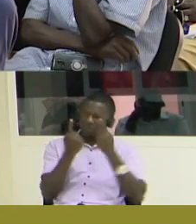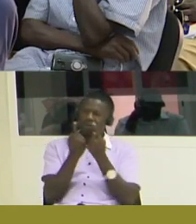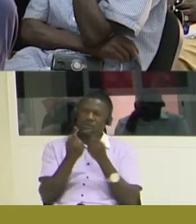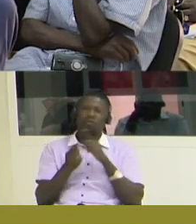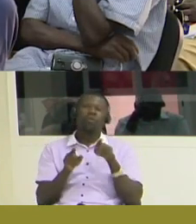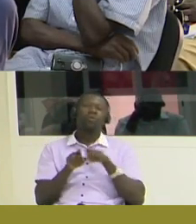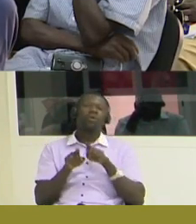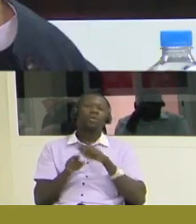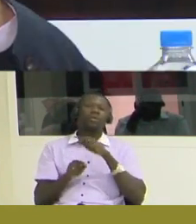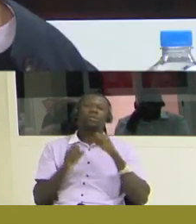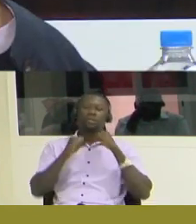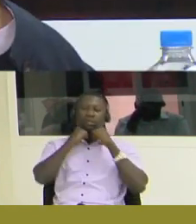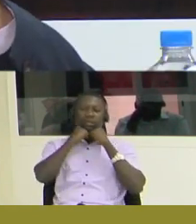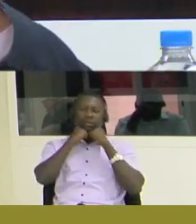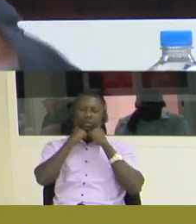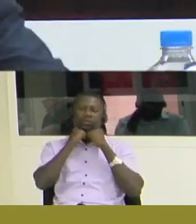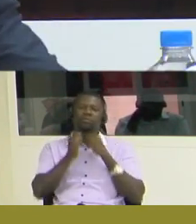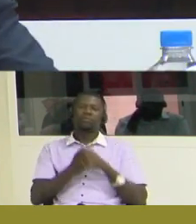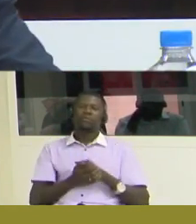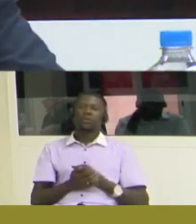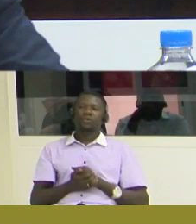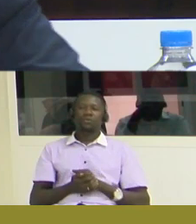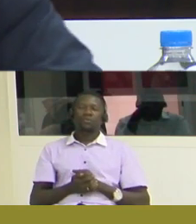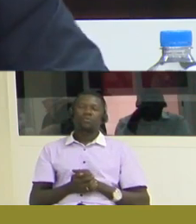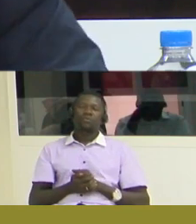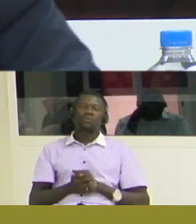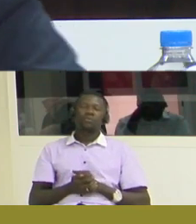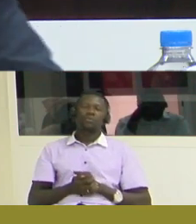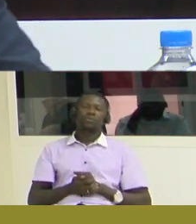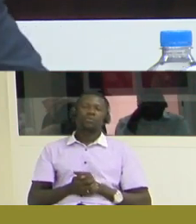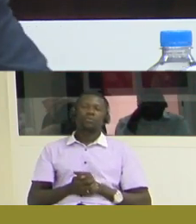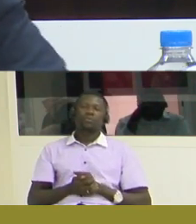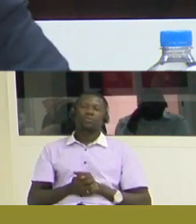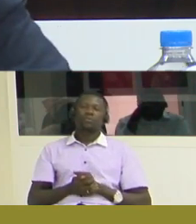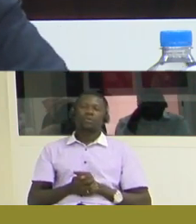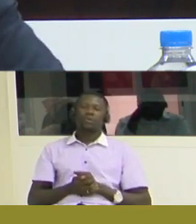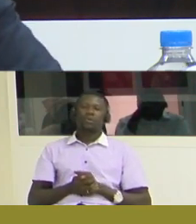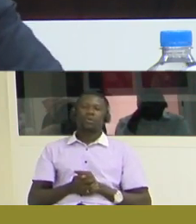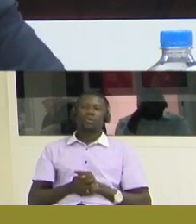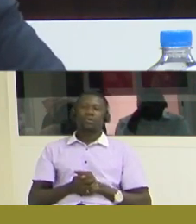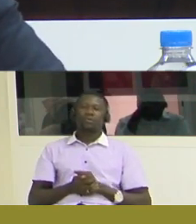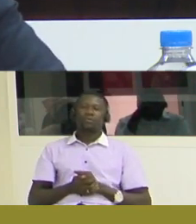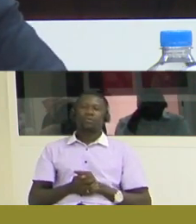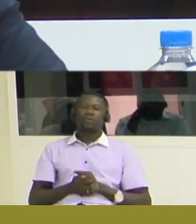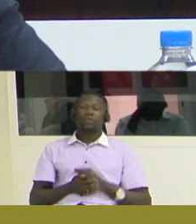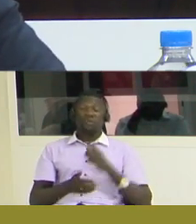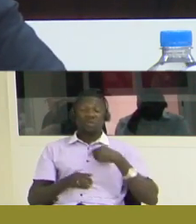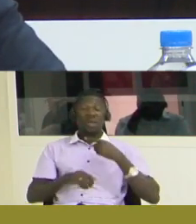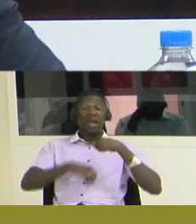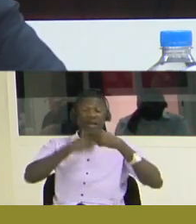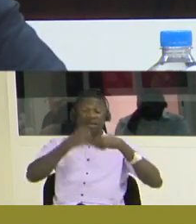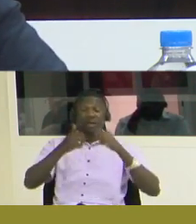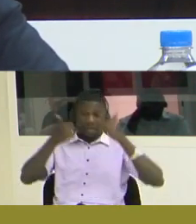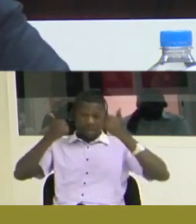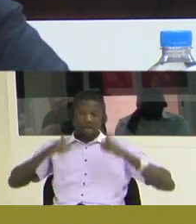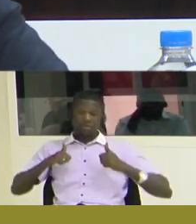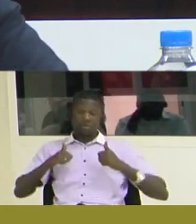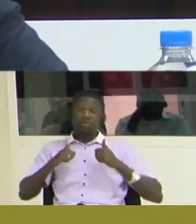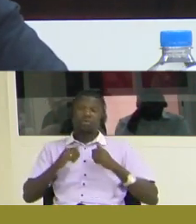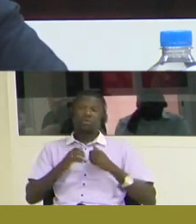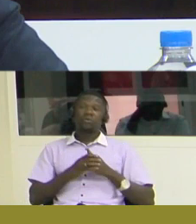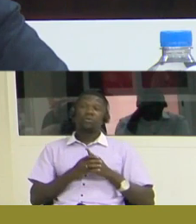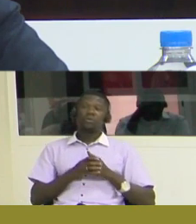him excuse me so immediately that happened